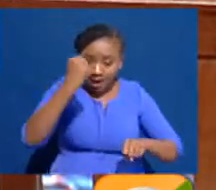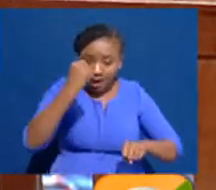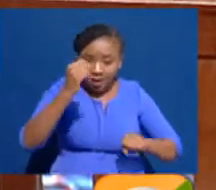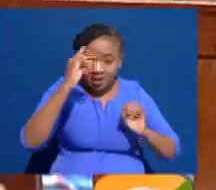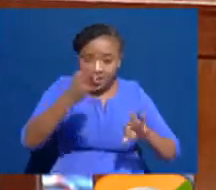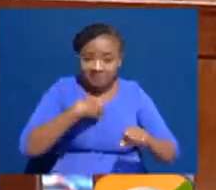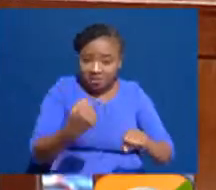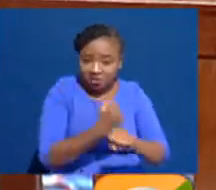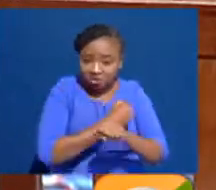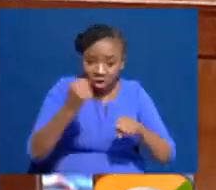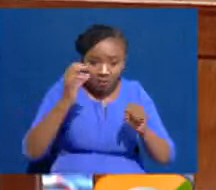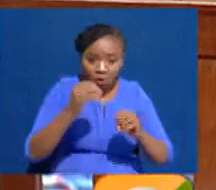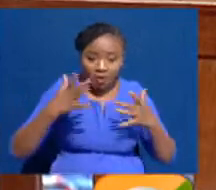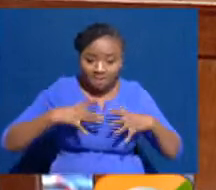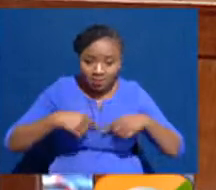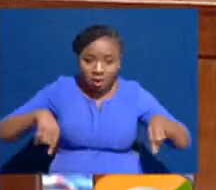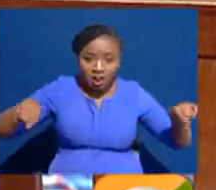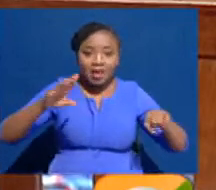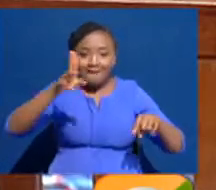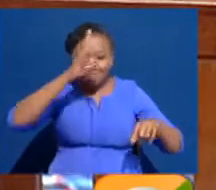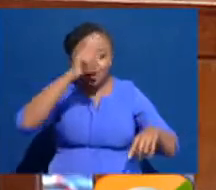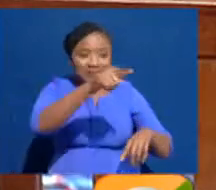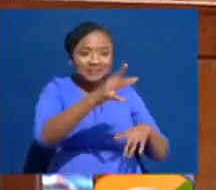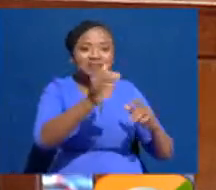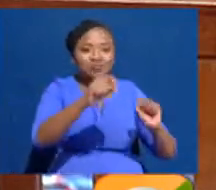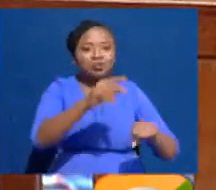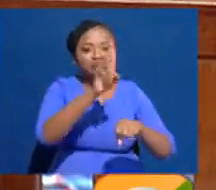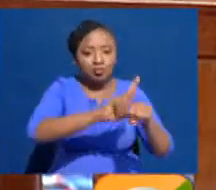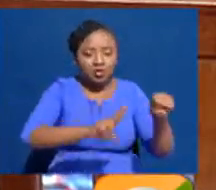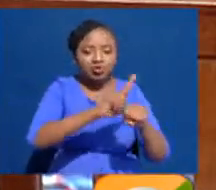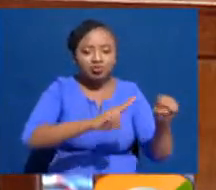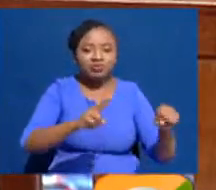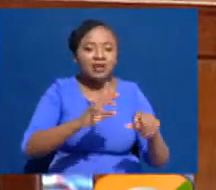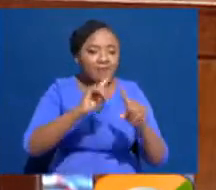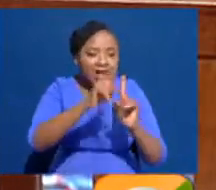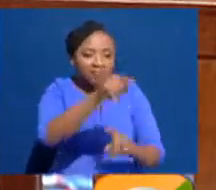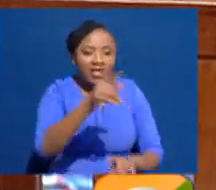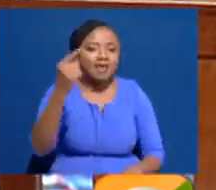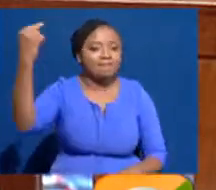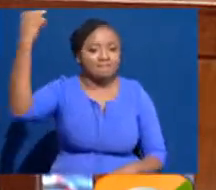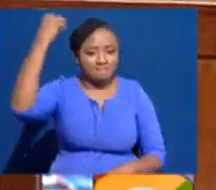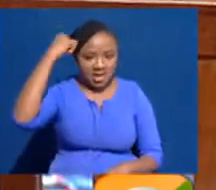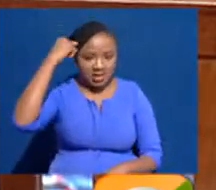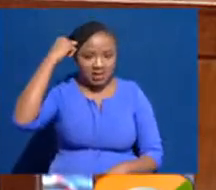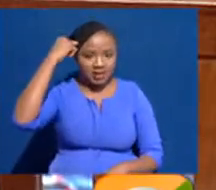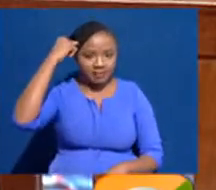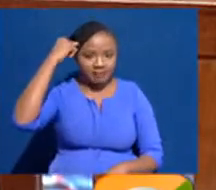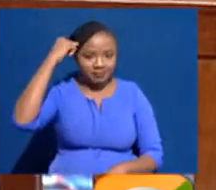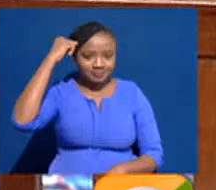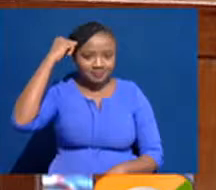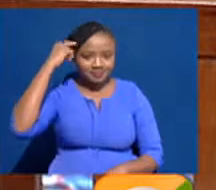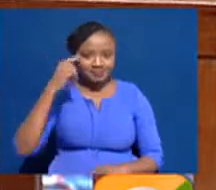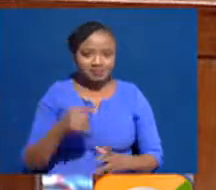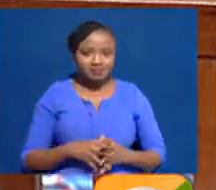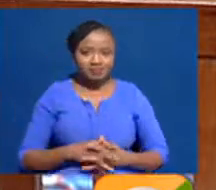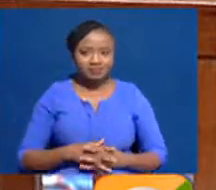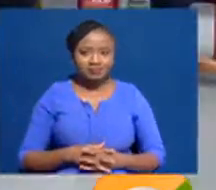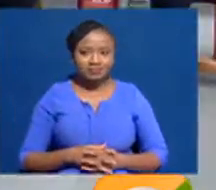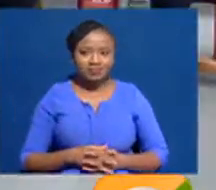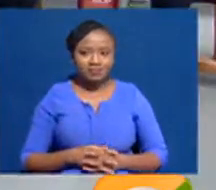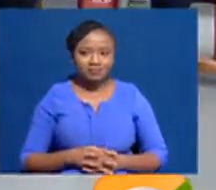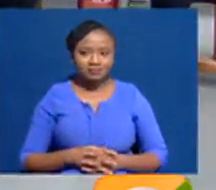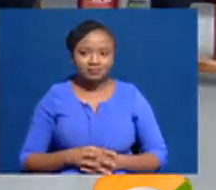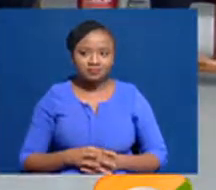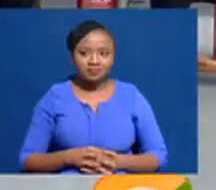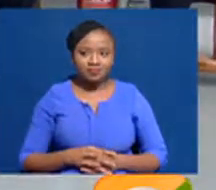if I didn't stand my ground and the people surrounded, those police would have been used. But they used common sense. So they knew very well. So you're saying you saved the rioters. You saved of the... Of course, but